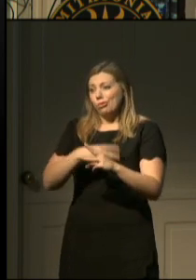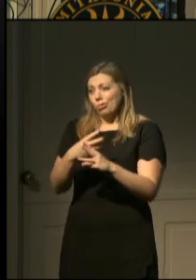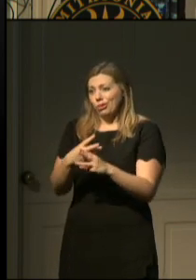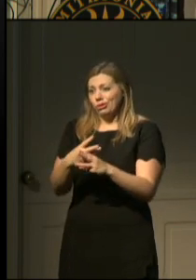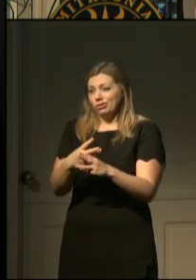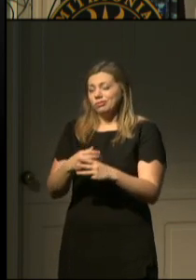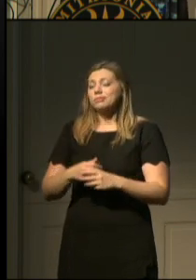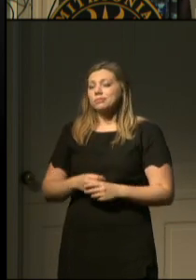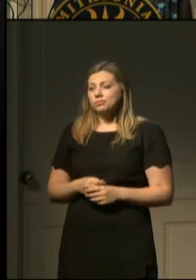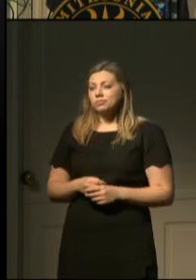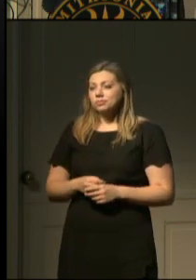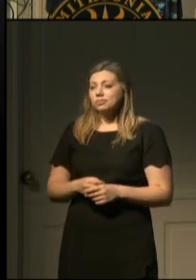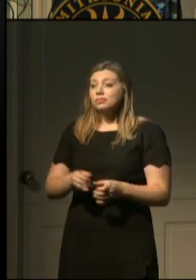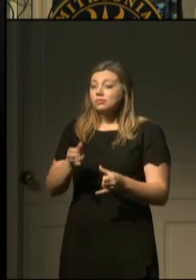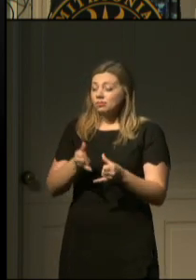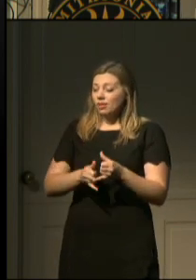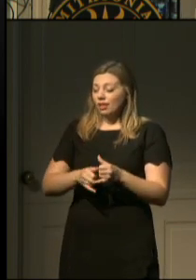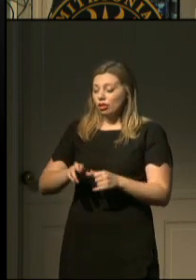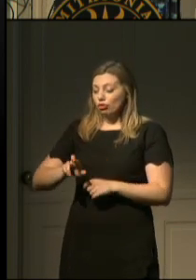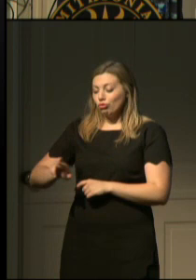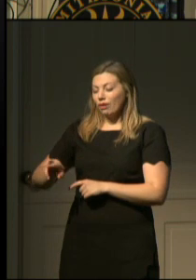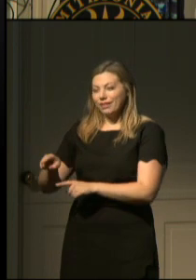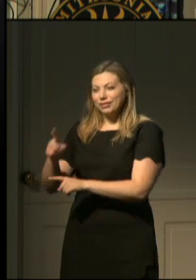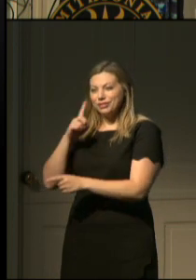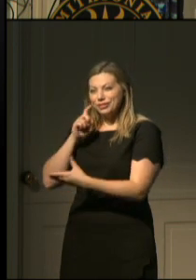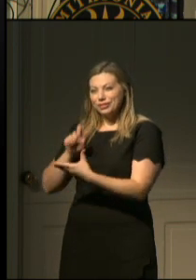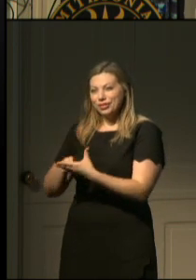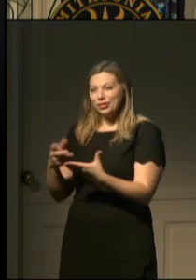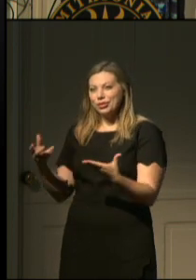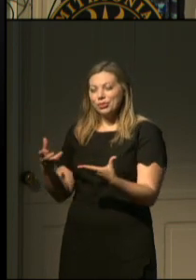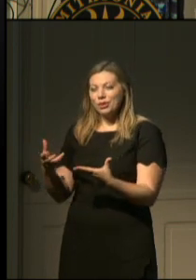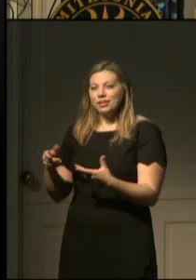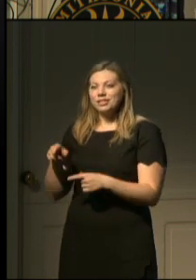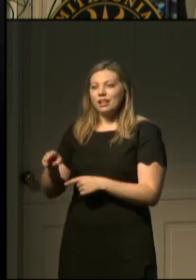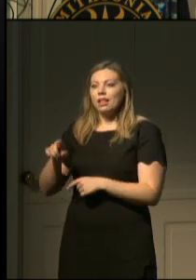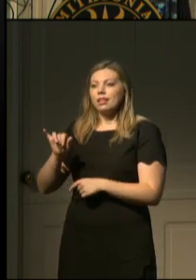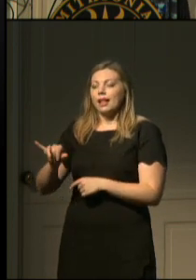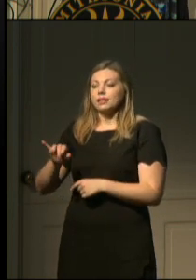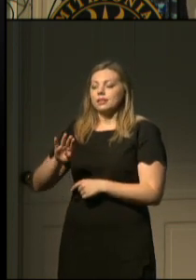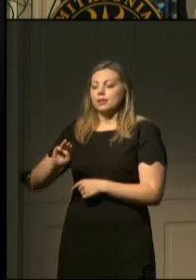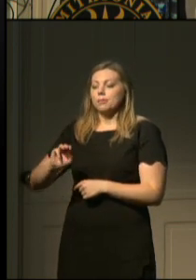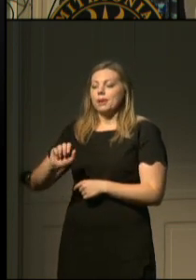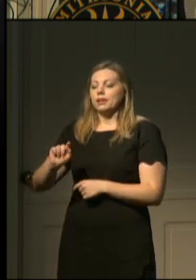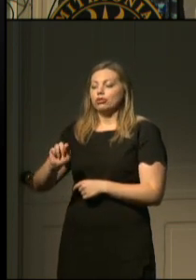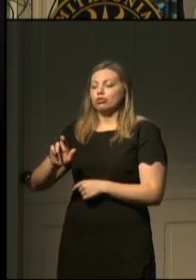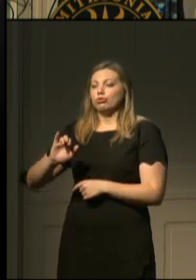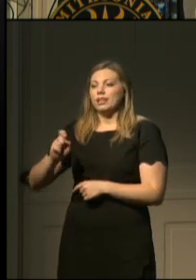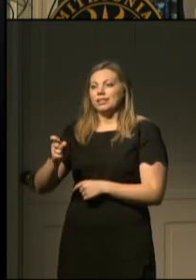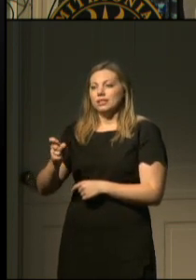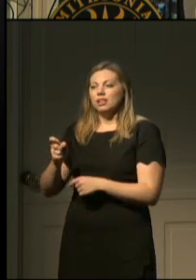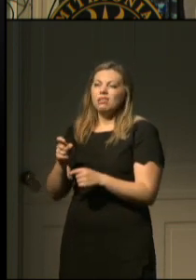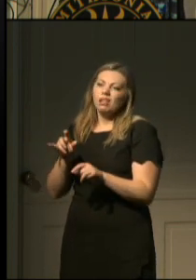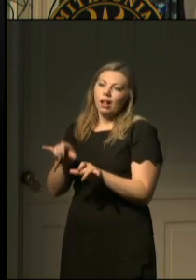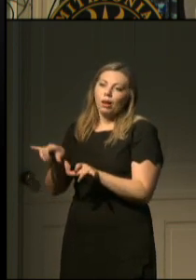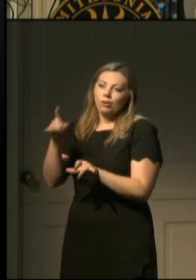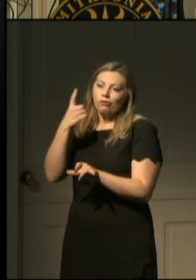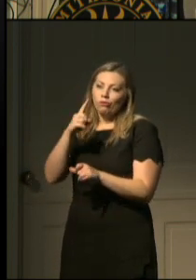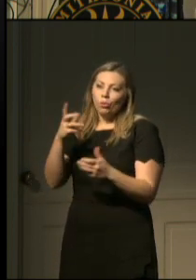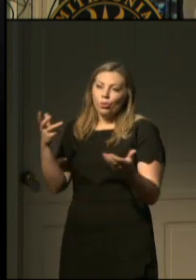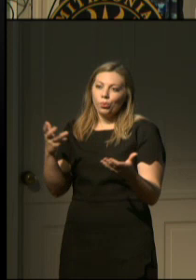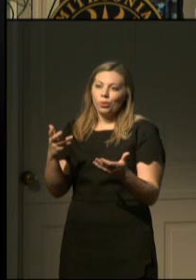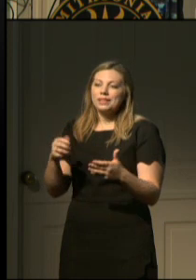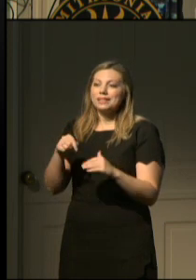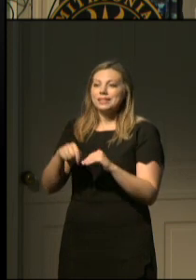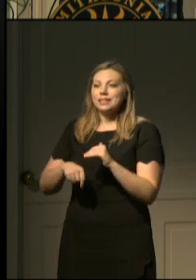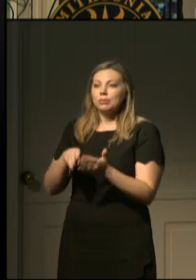mounts. Finally, on the right is a confusion matrix. It's a common output for deep learning. Data Science